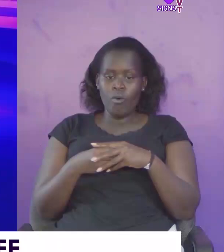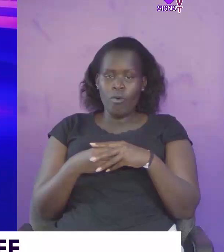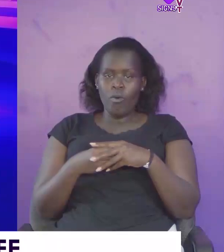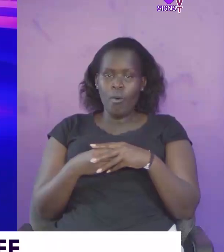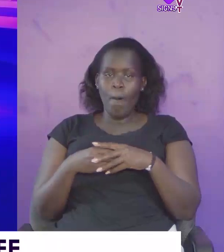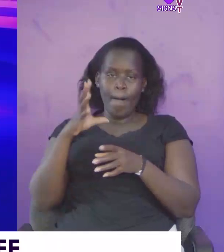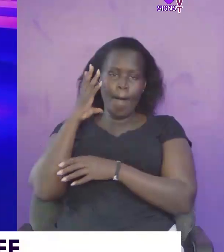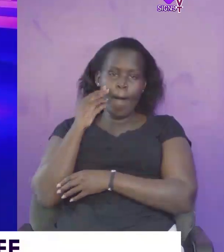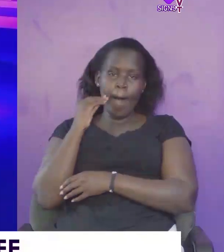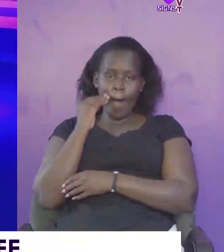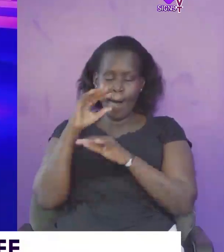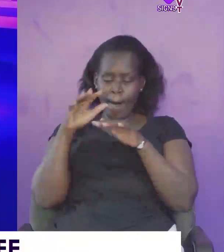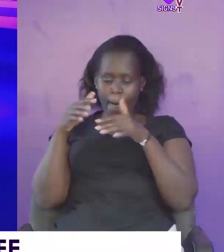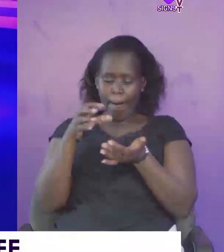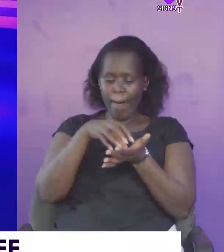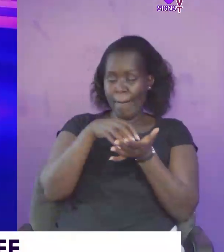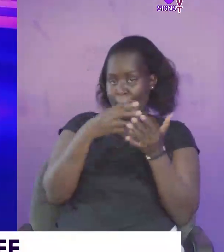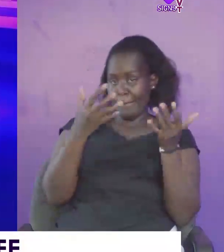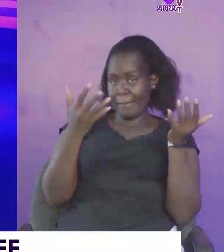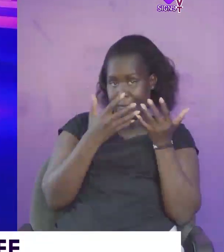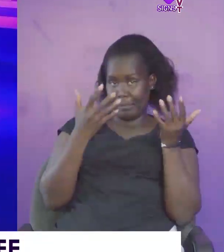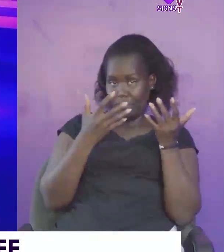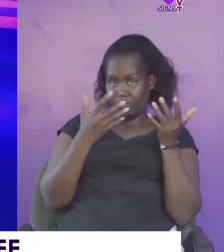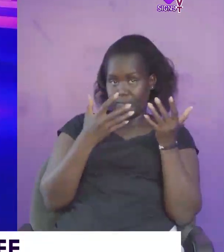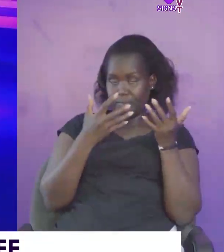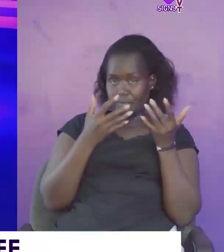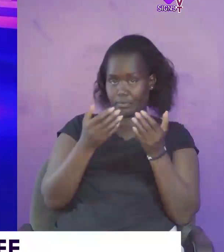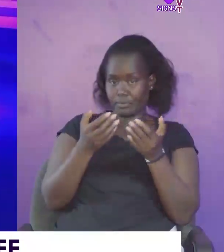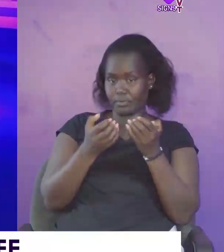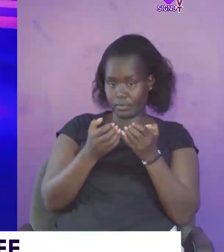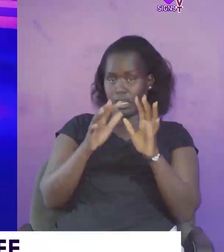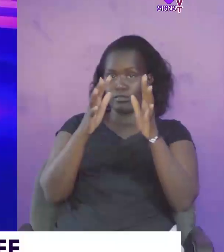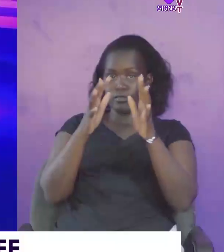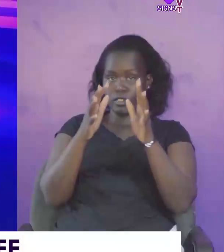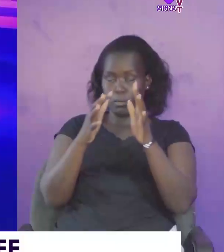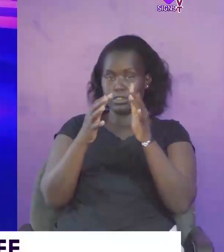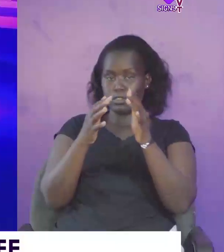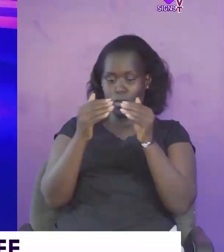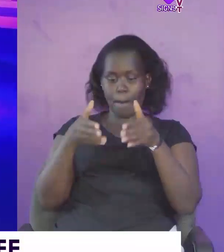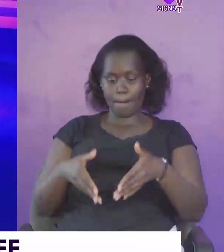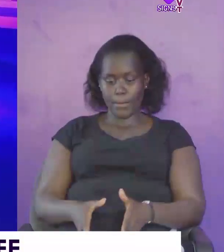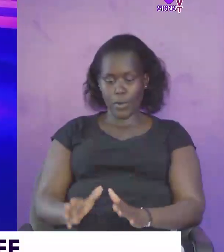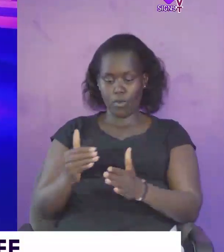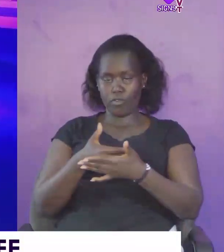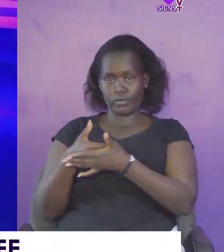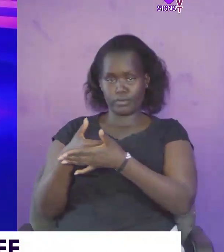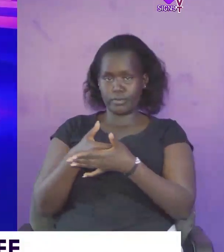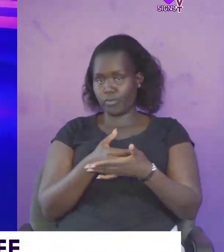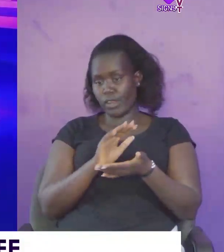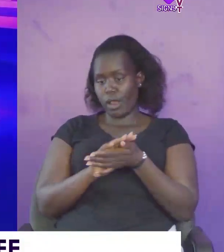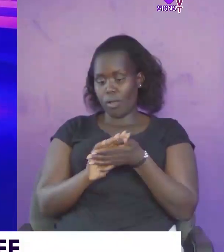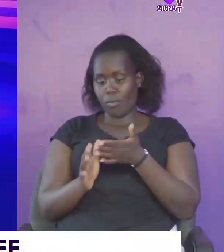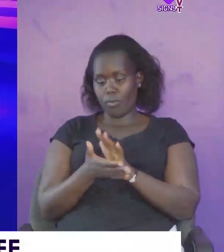an experience or a situation where you Right. where you need to celebrate your newborn. Without money,